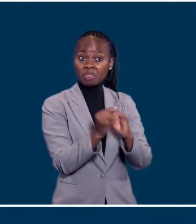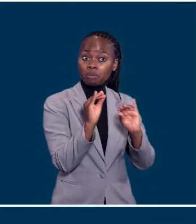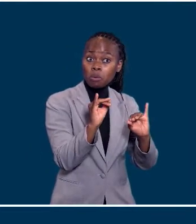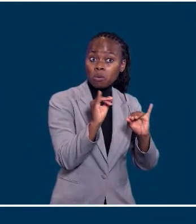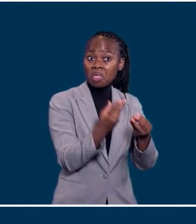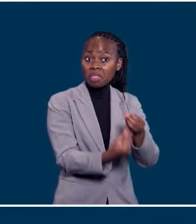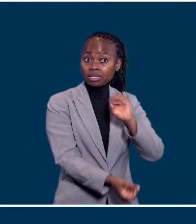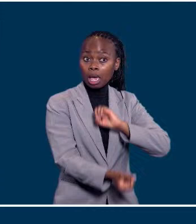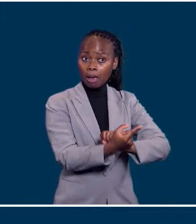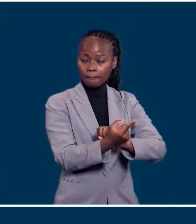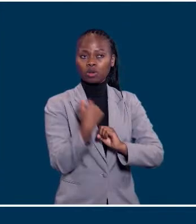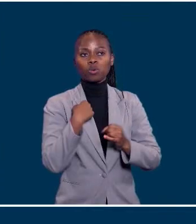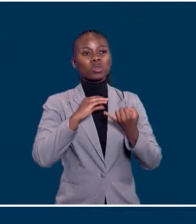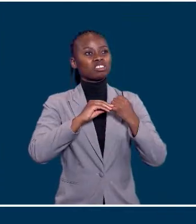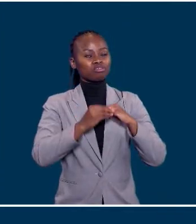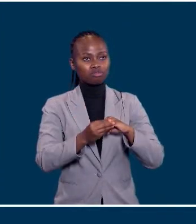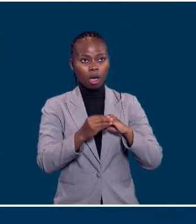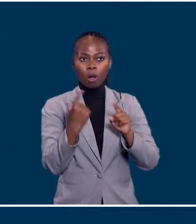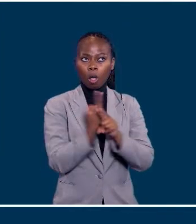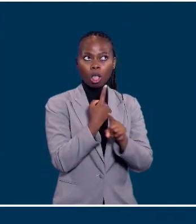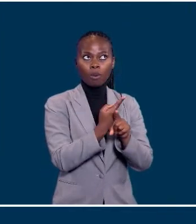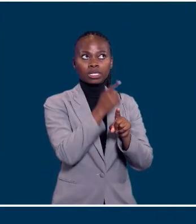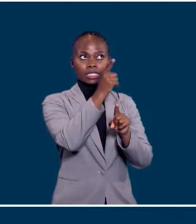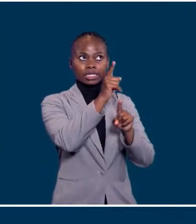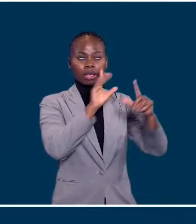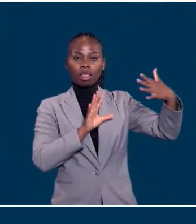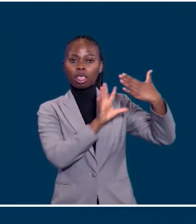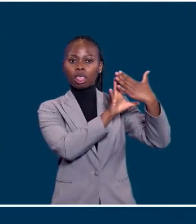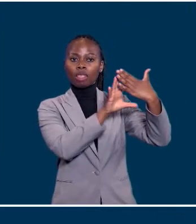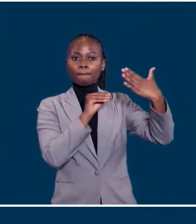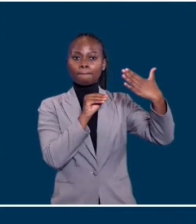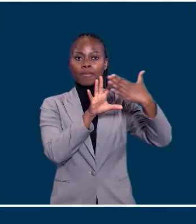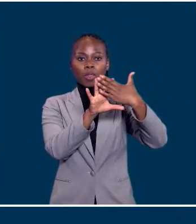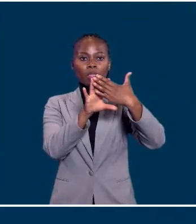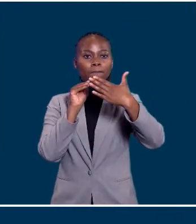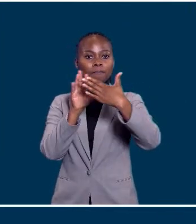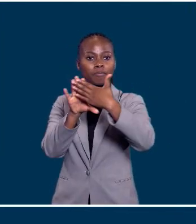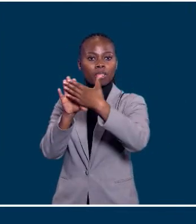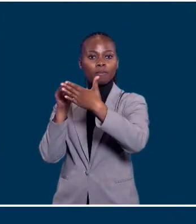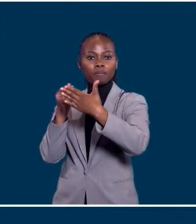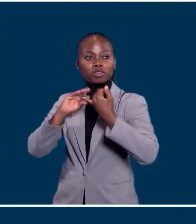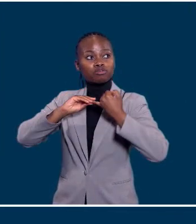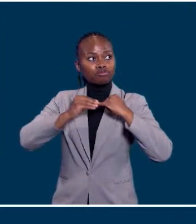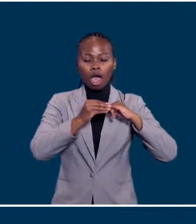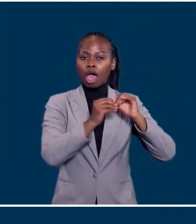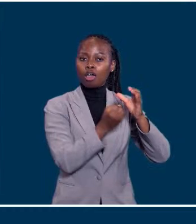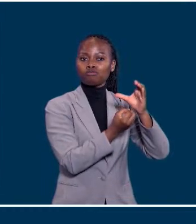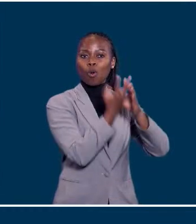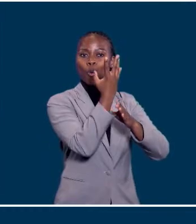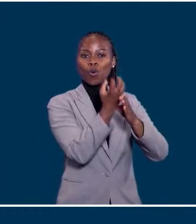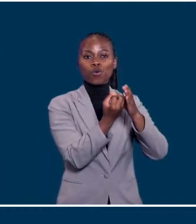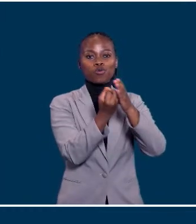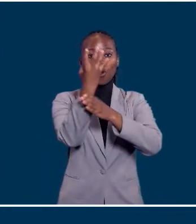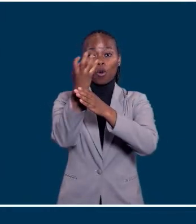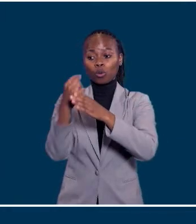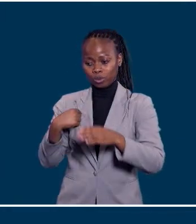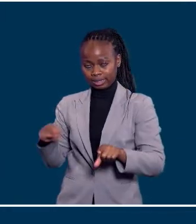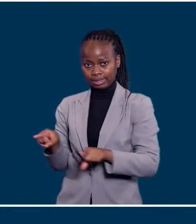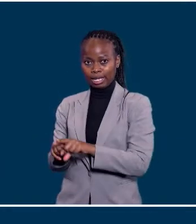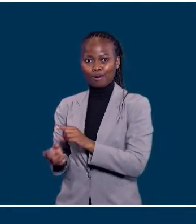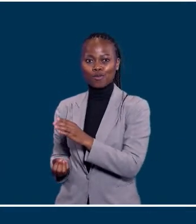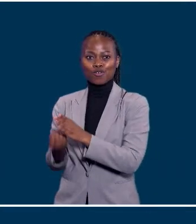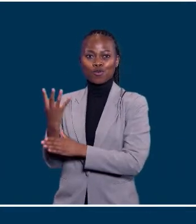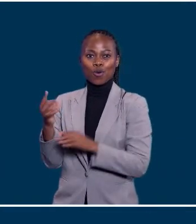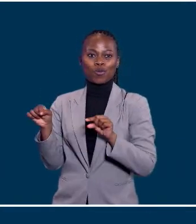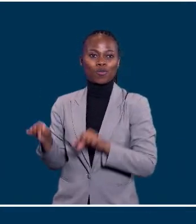feeds through into better growth and stronger productivity growth and lower inflation. We